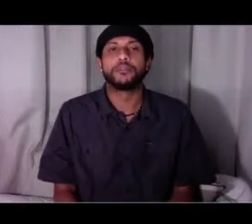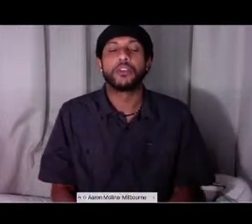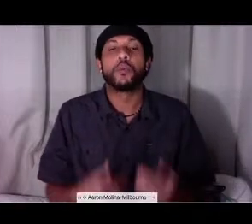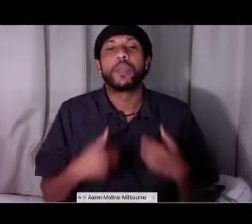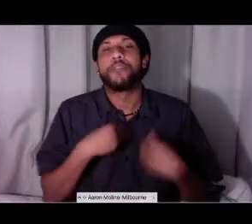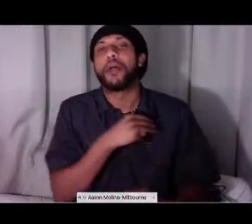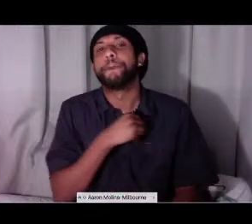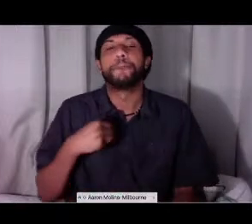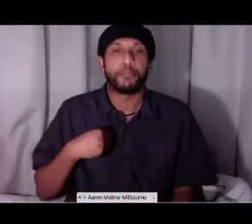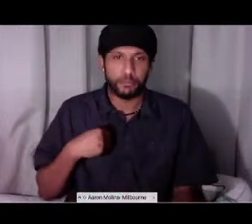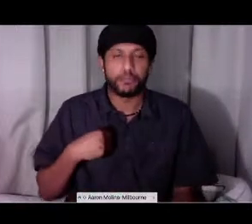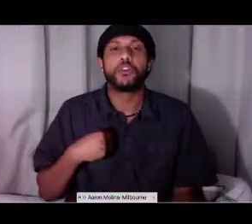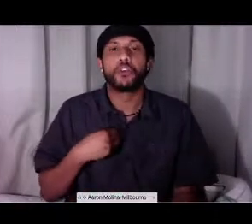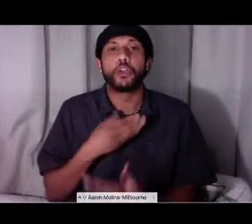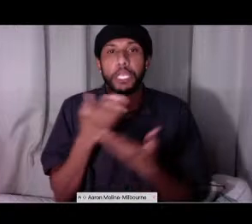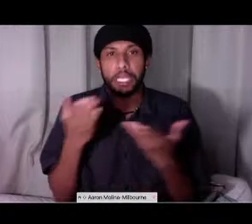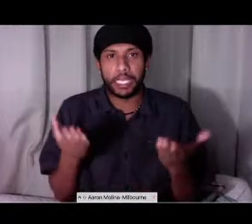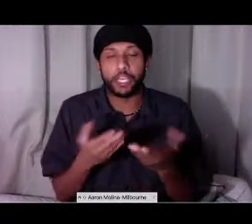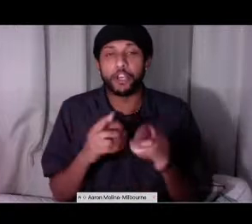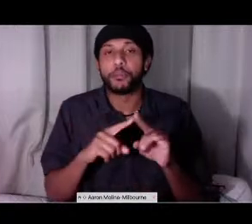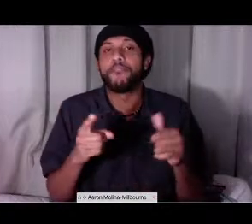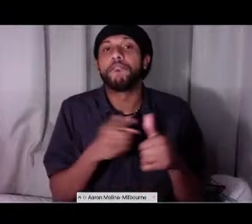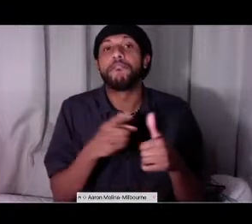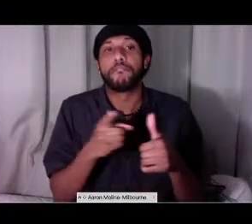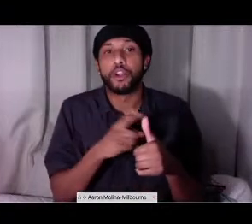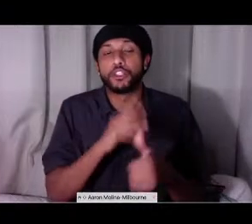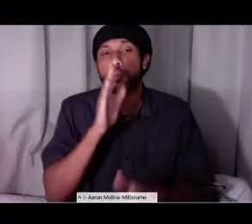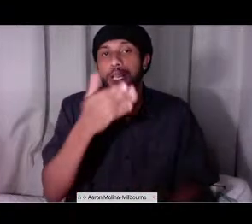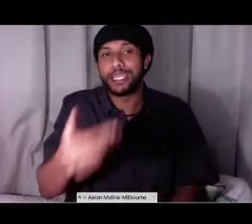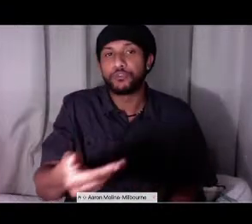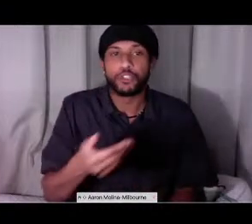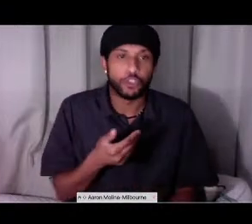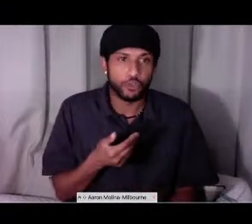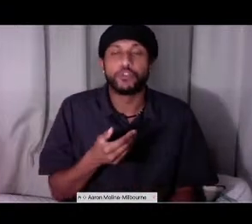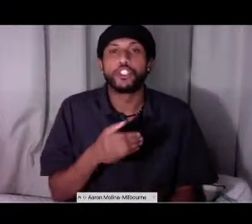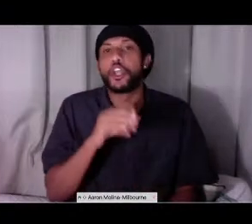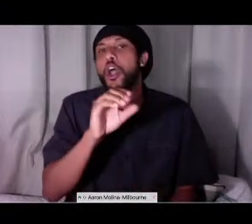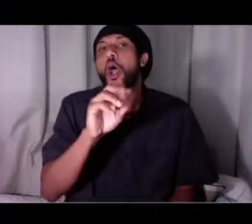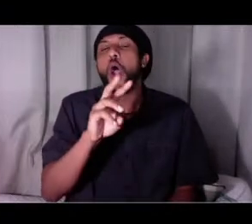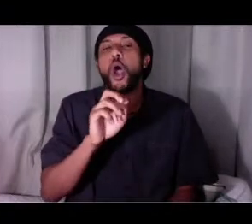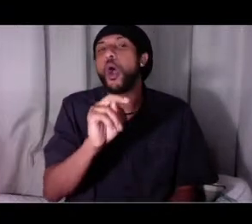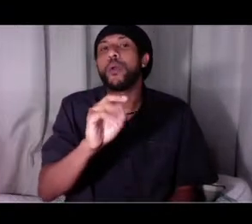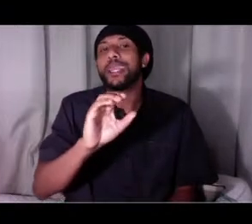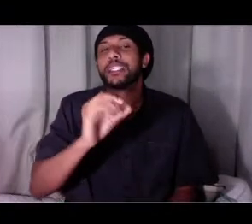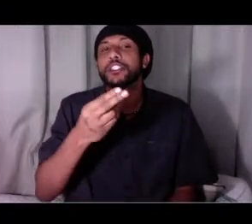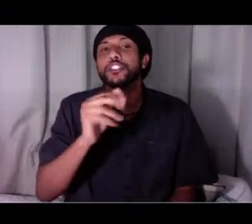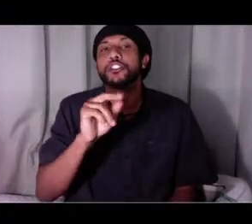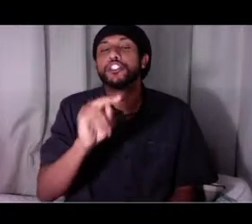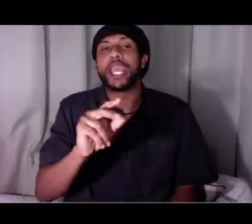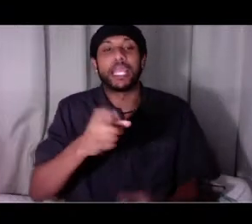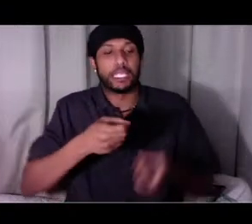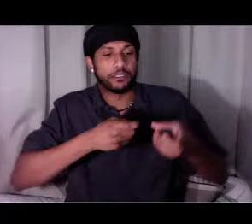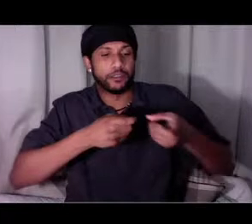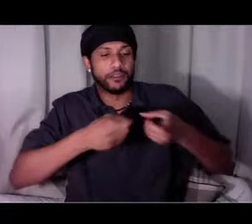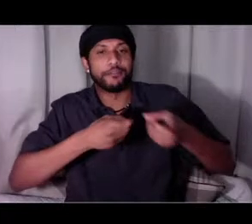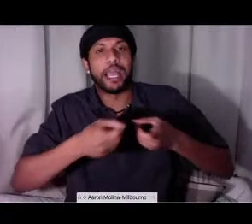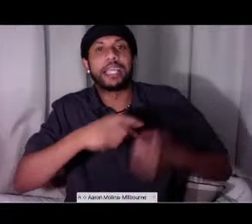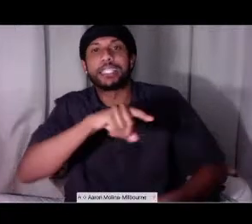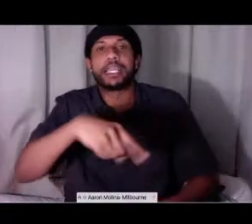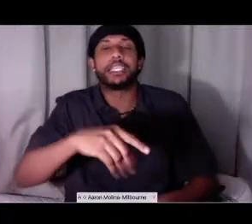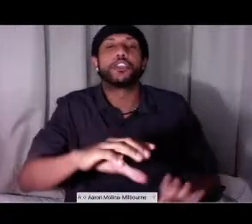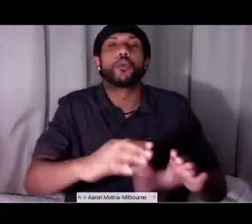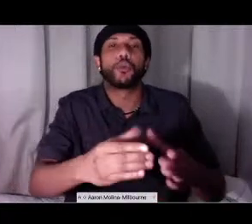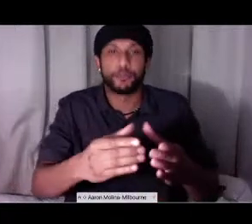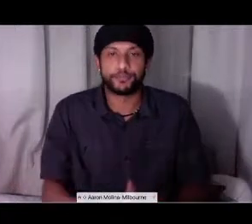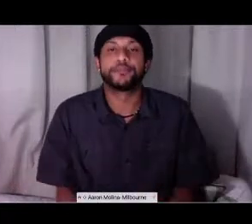member of our oversight committee joining us but first I will introduce director Owen Chang who helps advises the oversight committee to go ahead